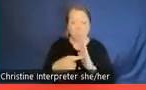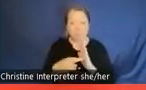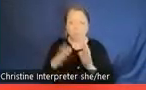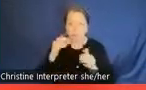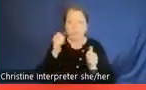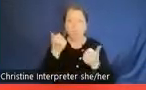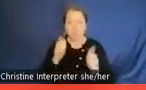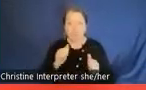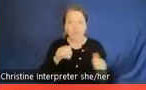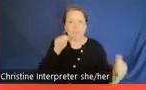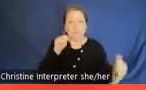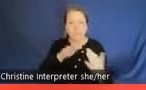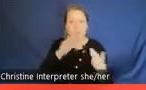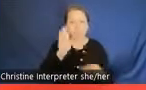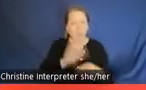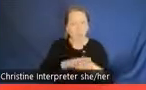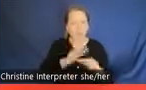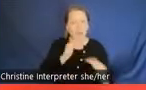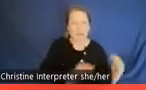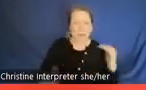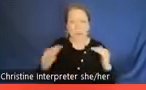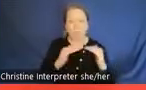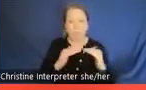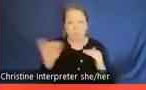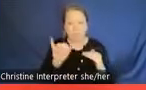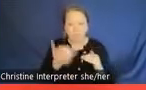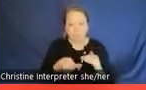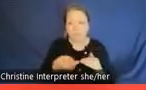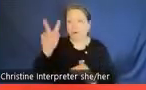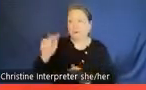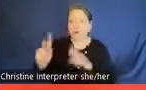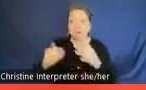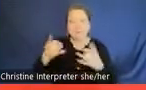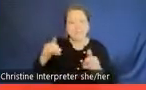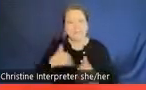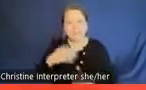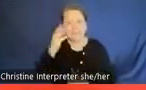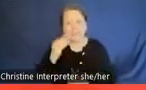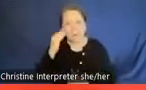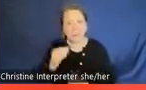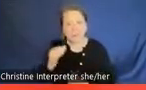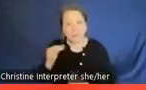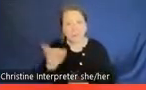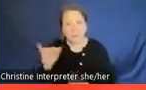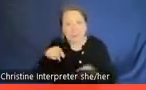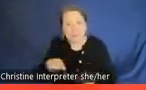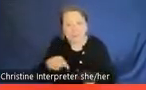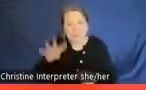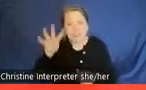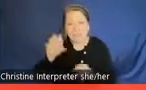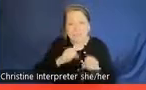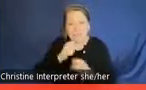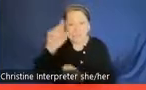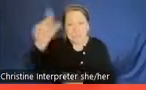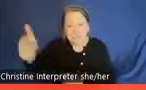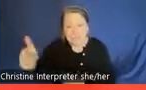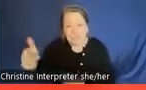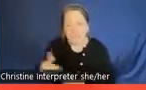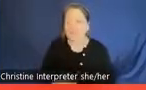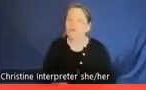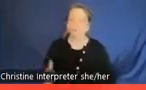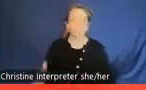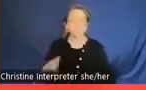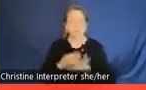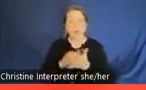this. Vermonters still share these stories today, 40 years later. We will never meet the need of accessible